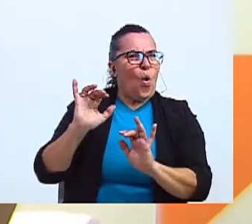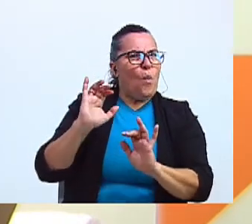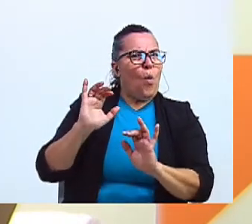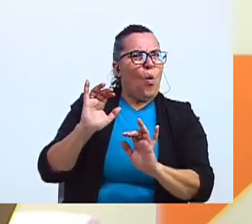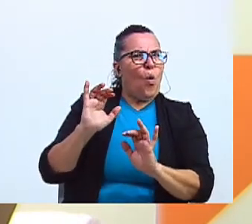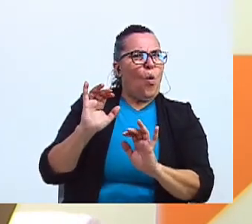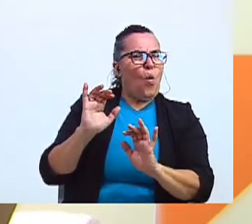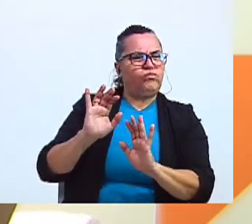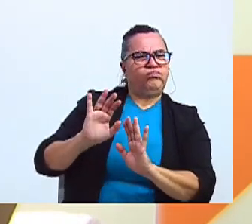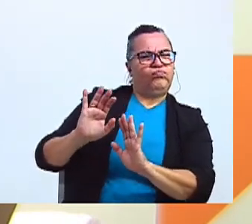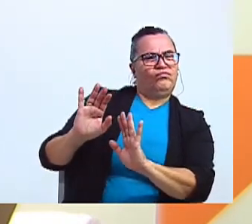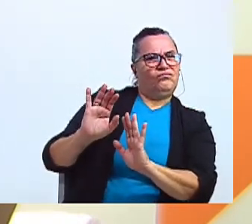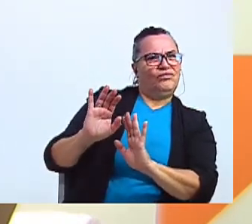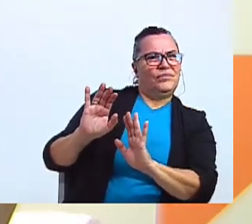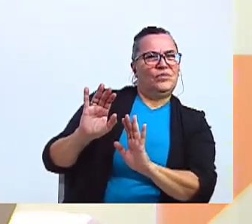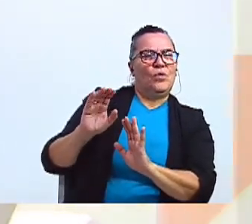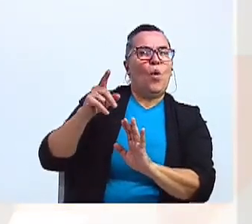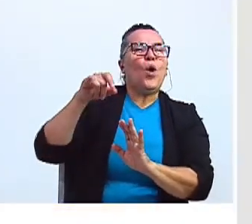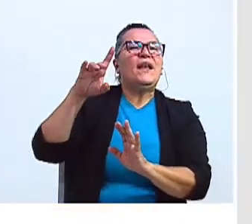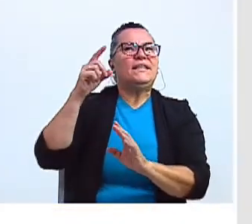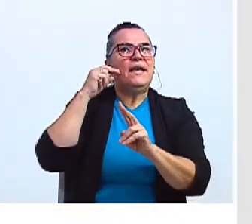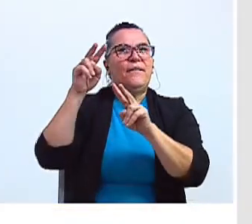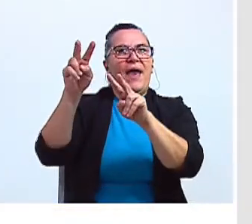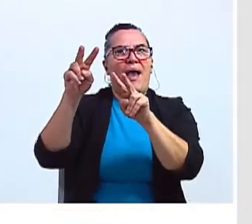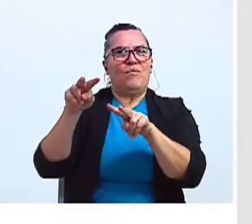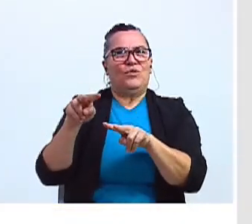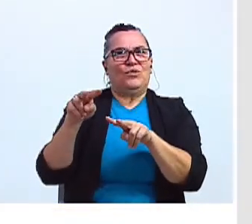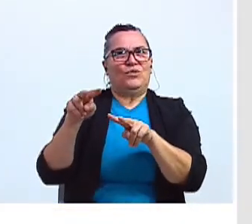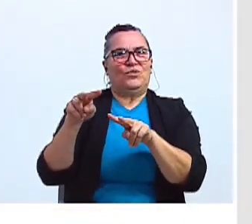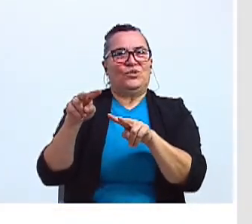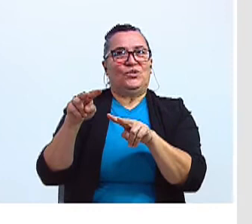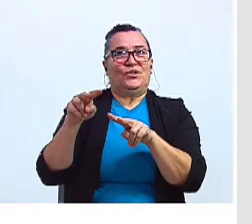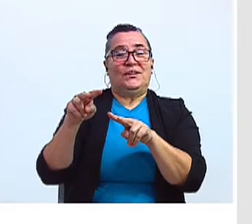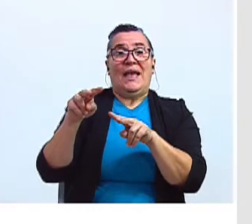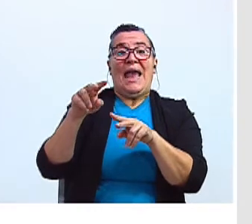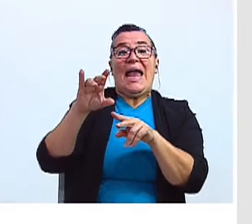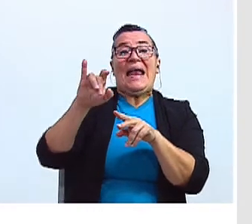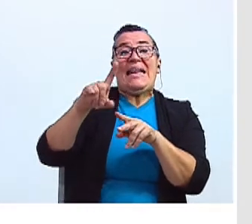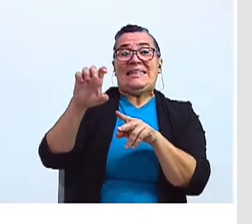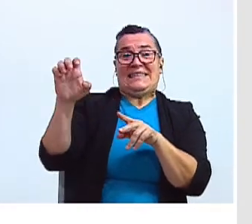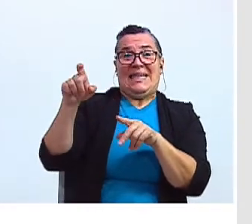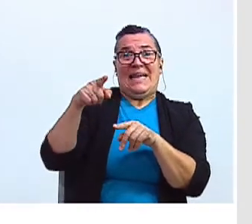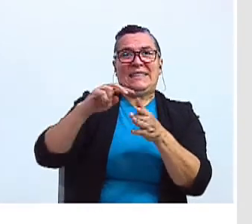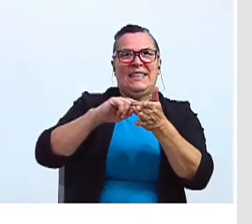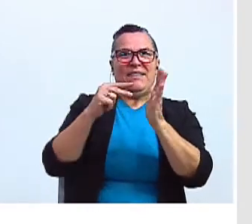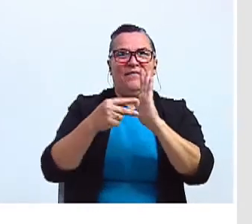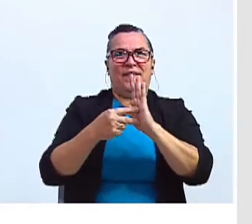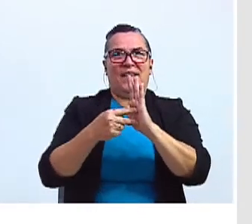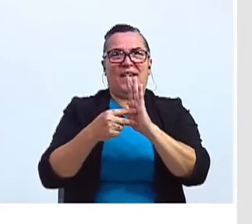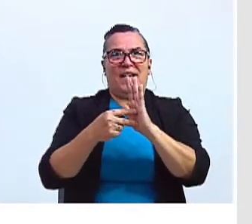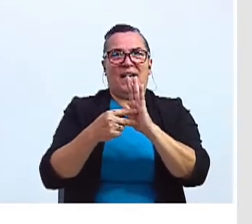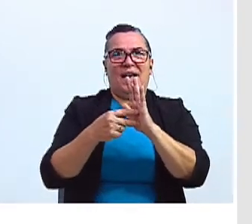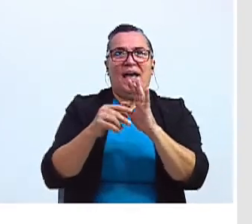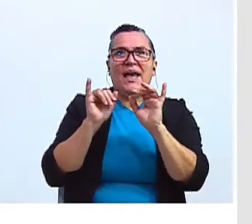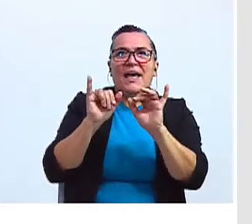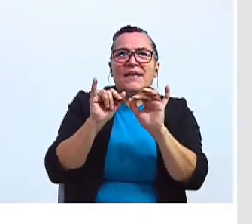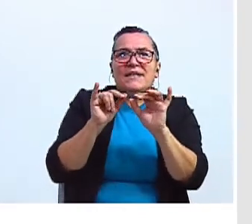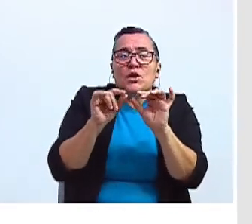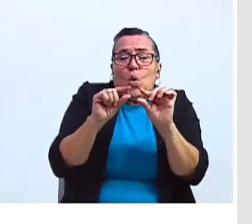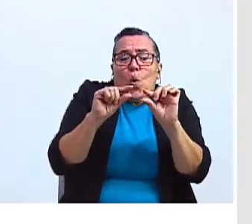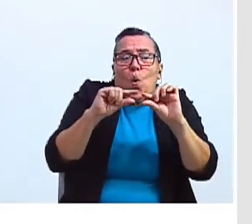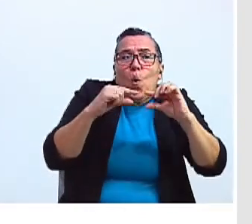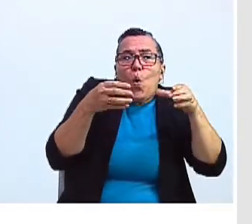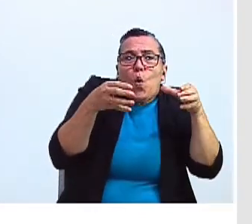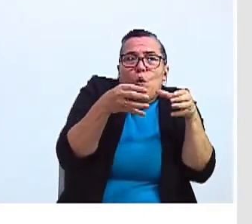see the definition. Okay, so there you have. It says that a clique is a